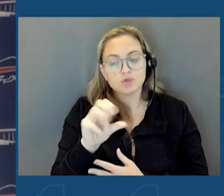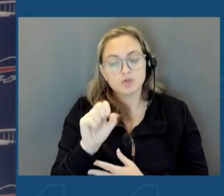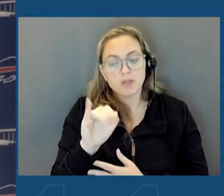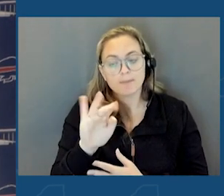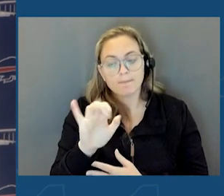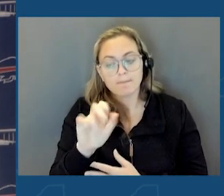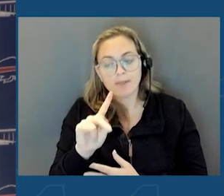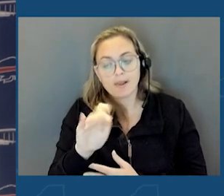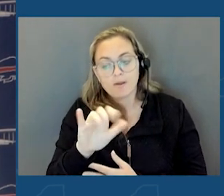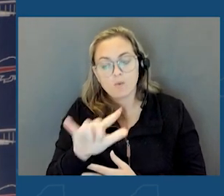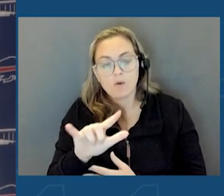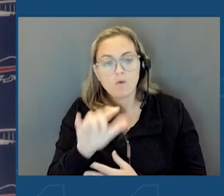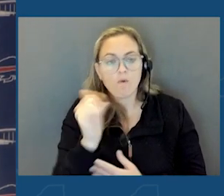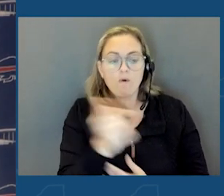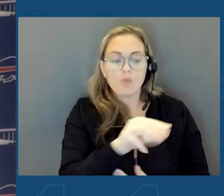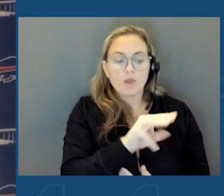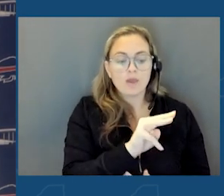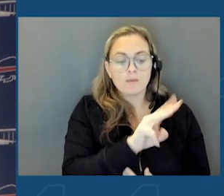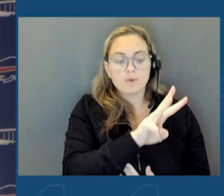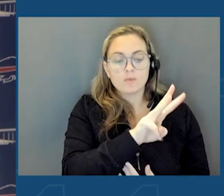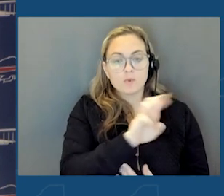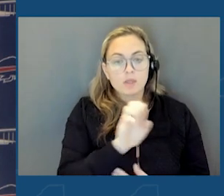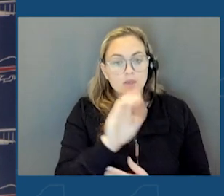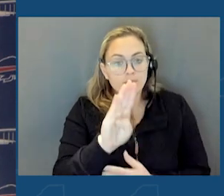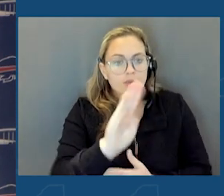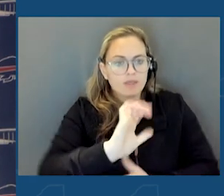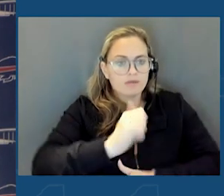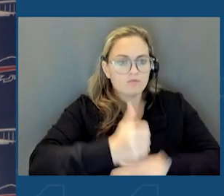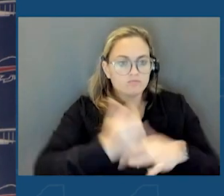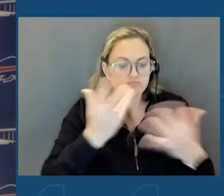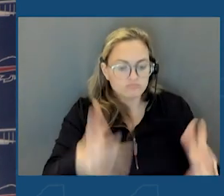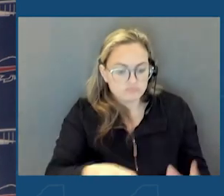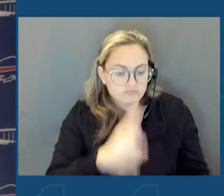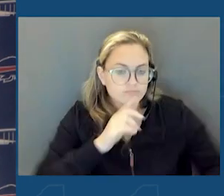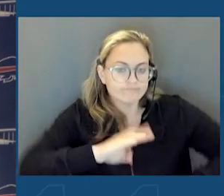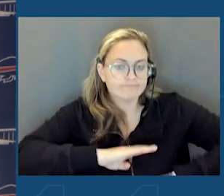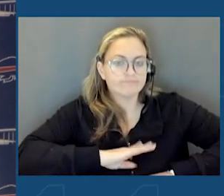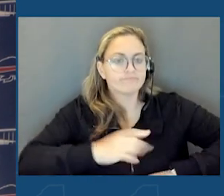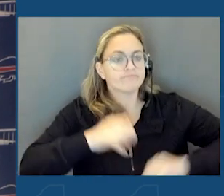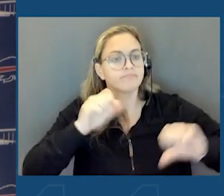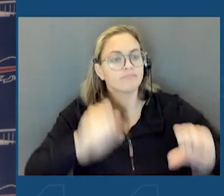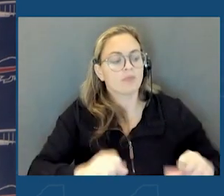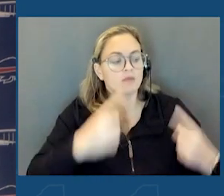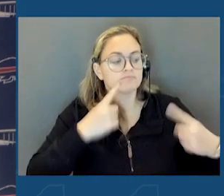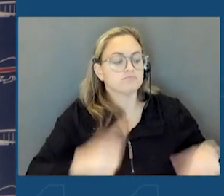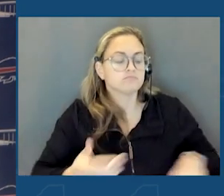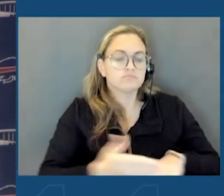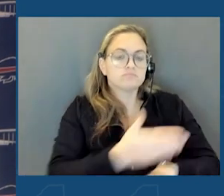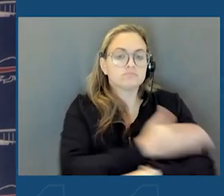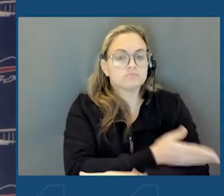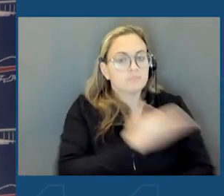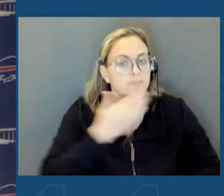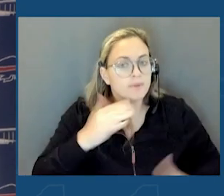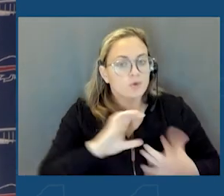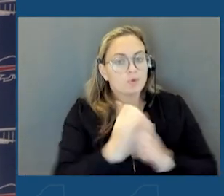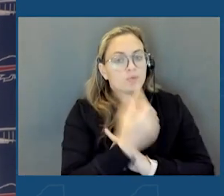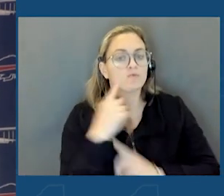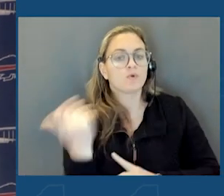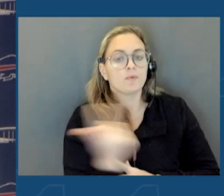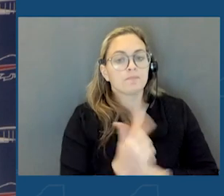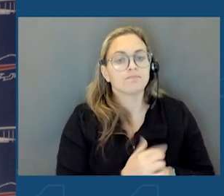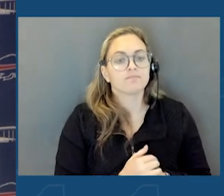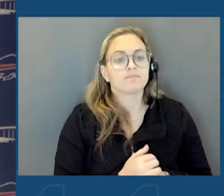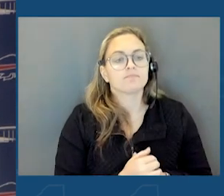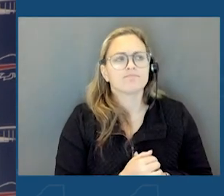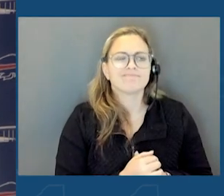those MWBE commitments that were put in place are met so that we can be a better, stronger community for all. And I really